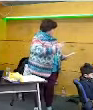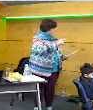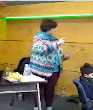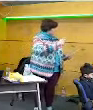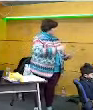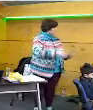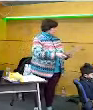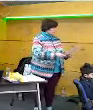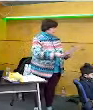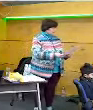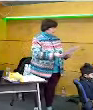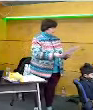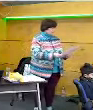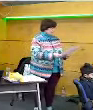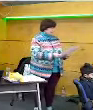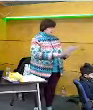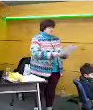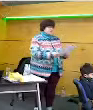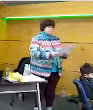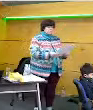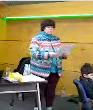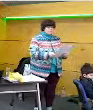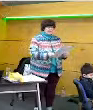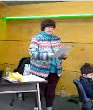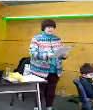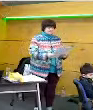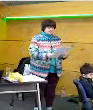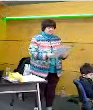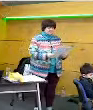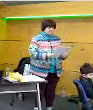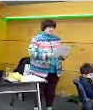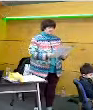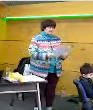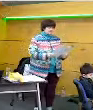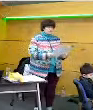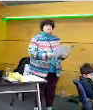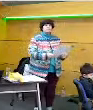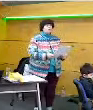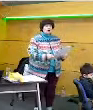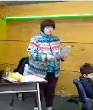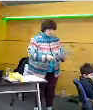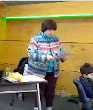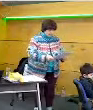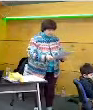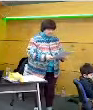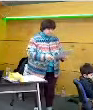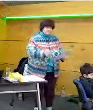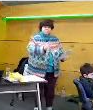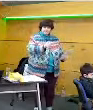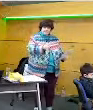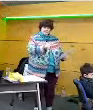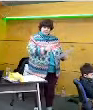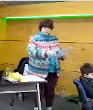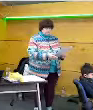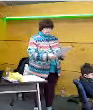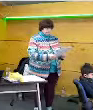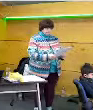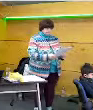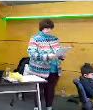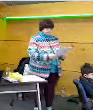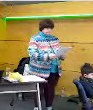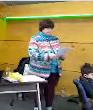pets. There's another period. They formed a band and practiced hard and traveled all around. There's a